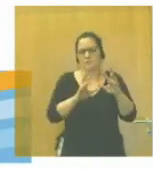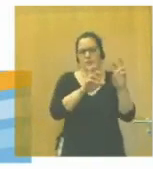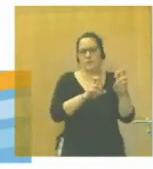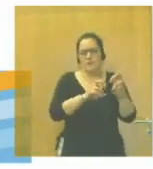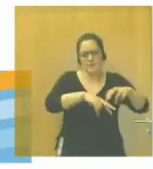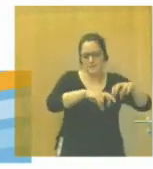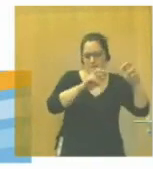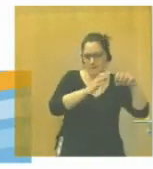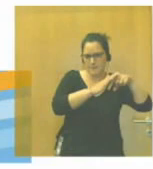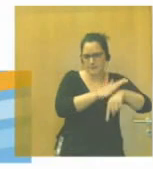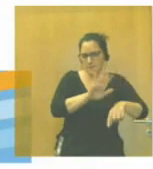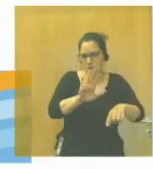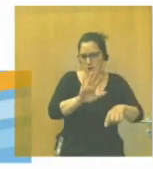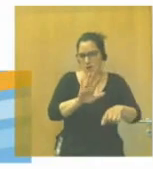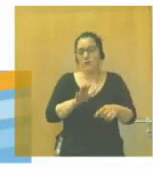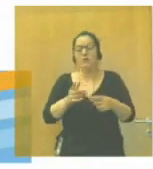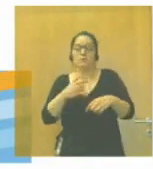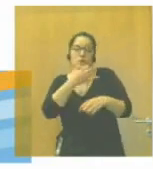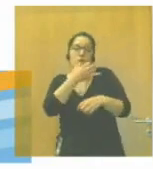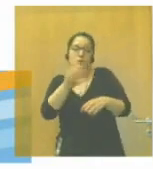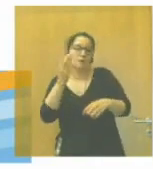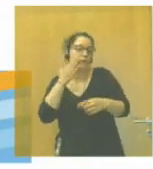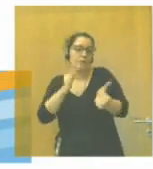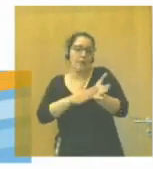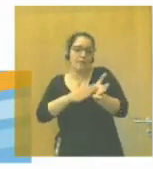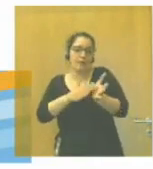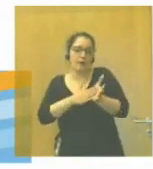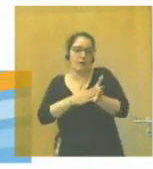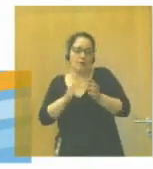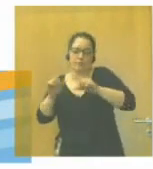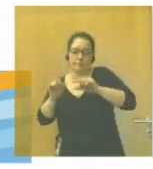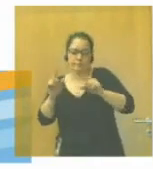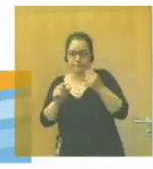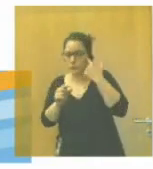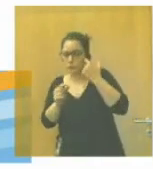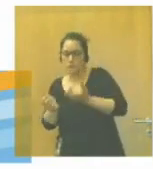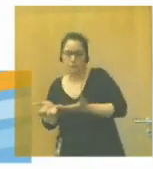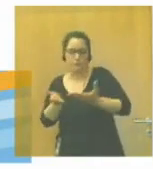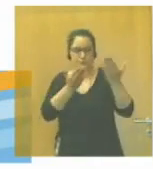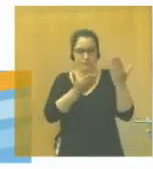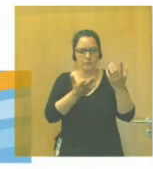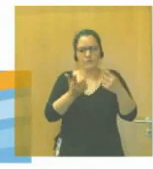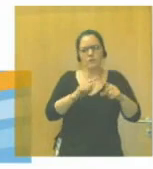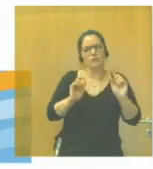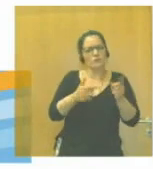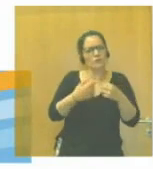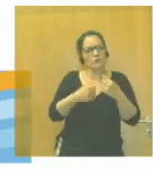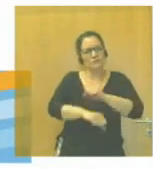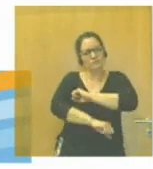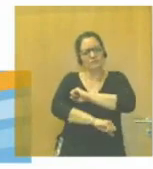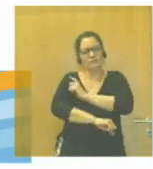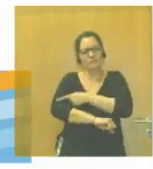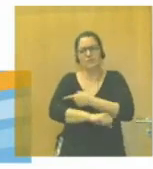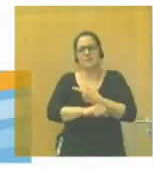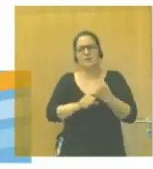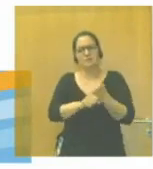can we do? What does the data tell us? You know, we have to use our resources very intelligently to laser focus where we think we can